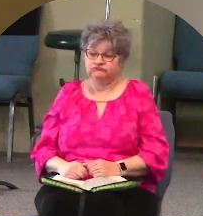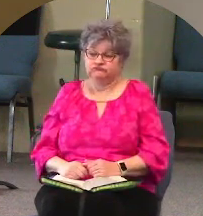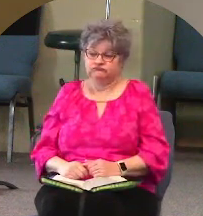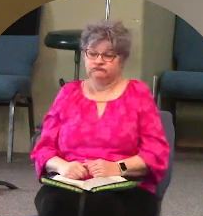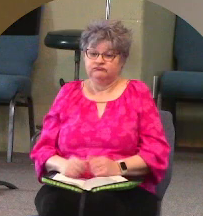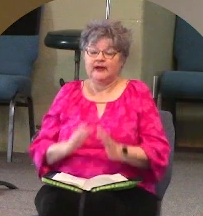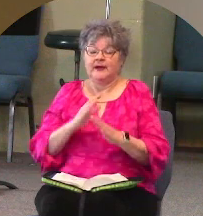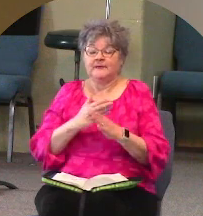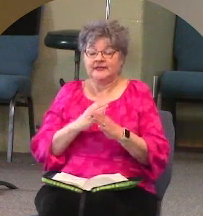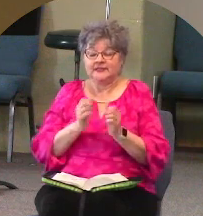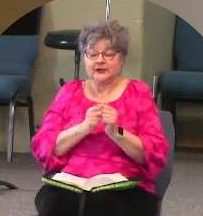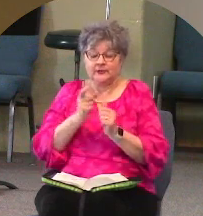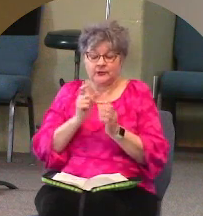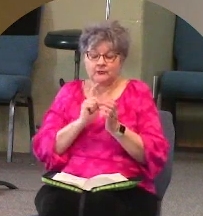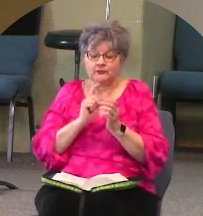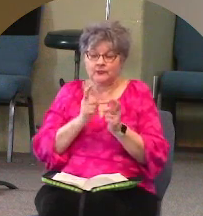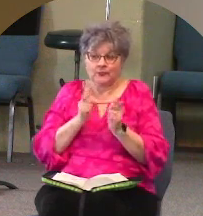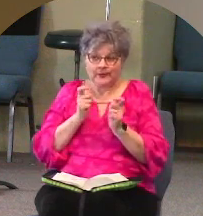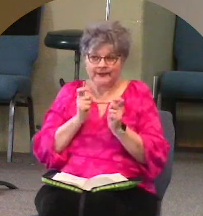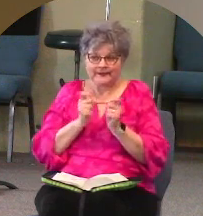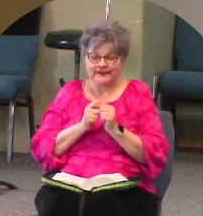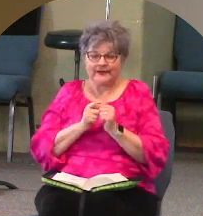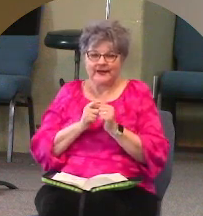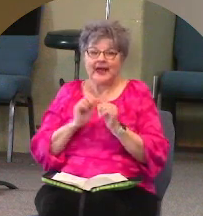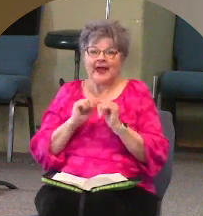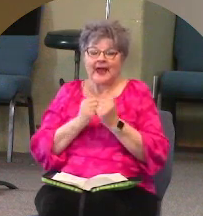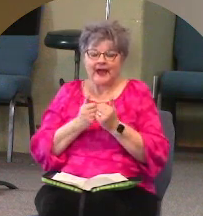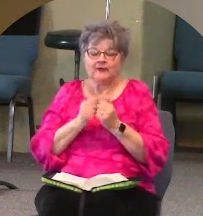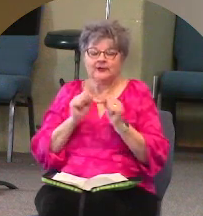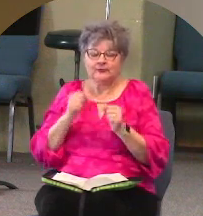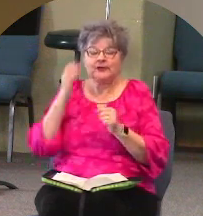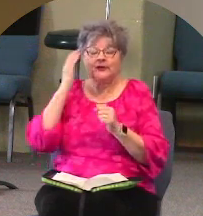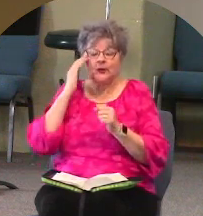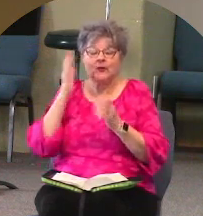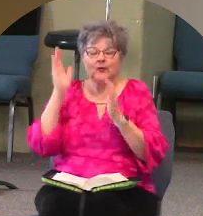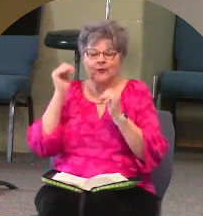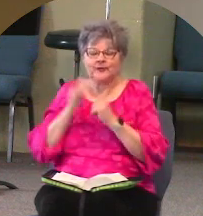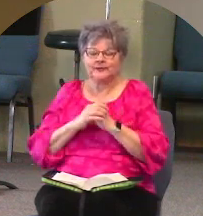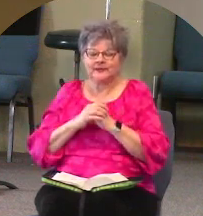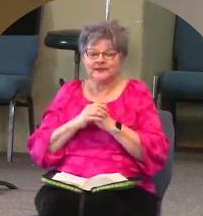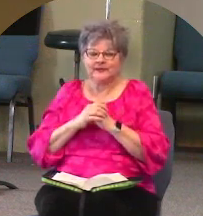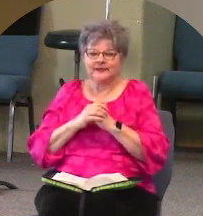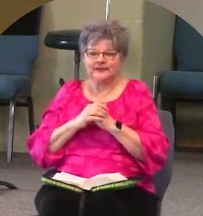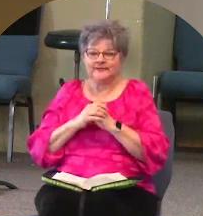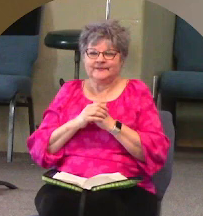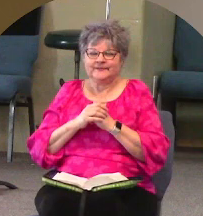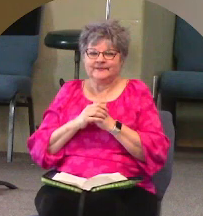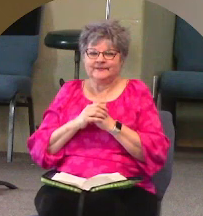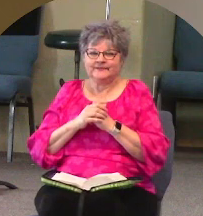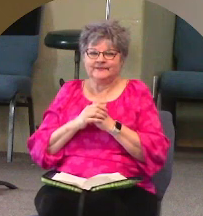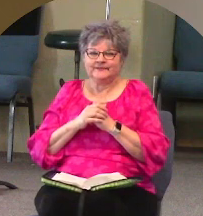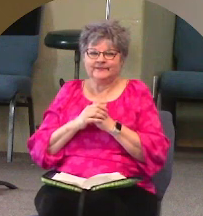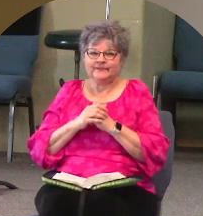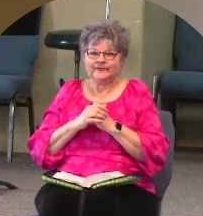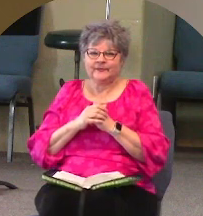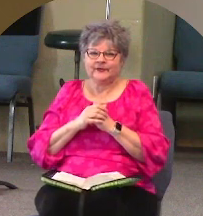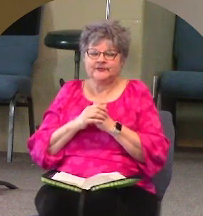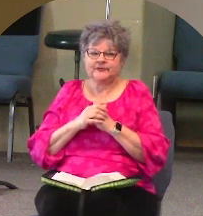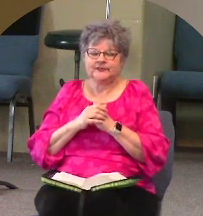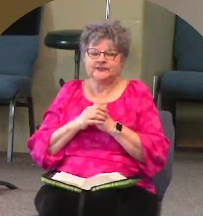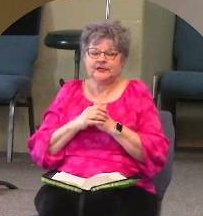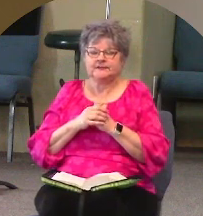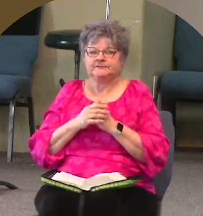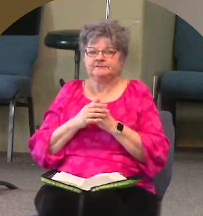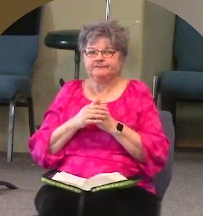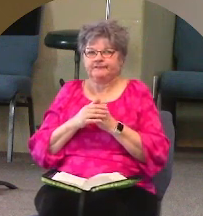I'm going to share with you just really quickly how you can know hope. See, there's this stuff that's in all of us called